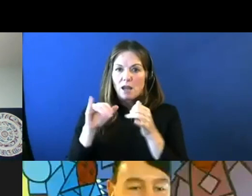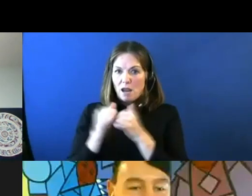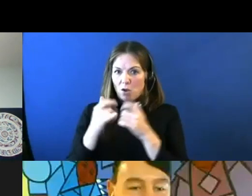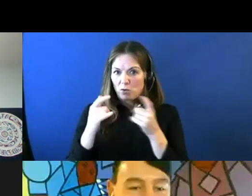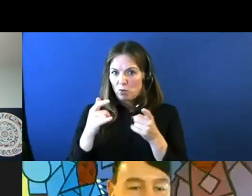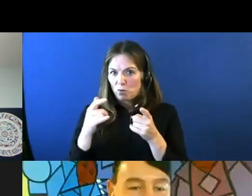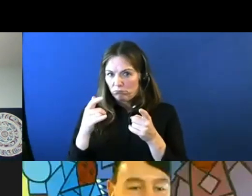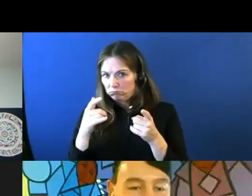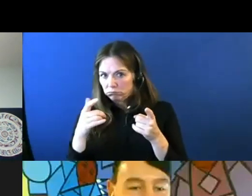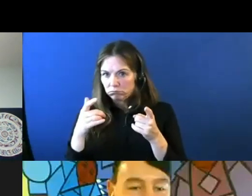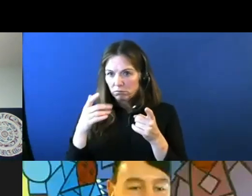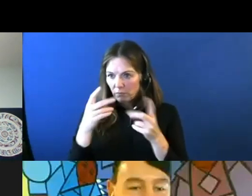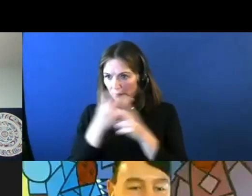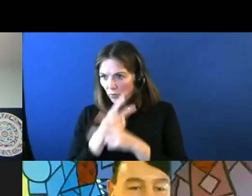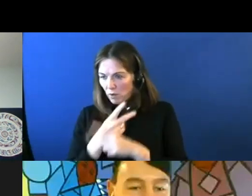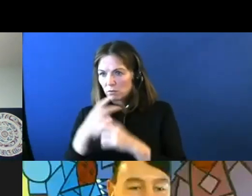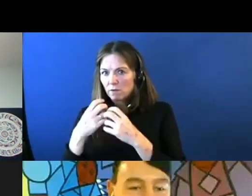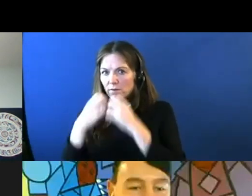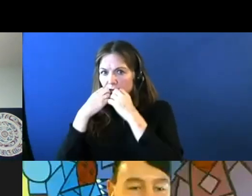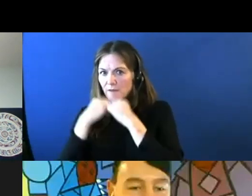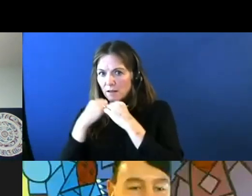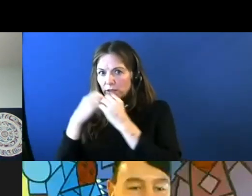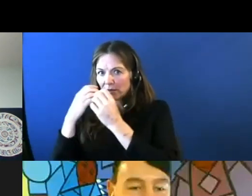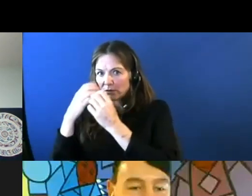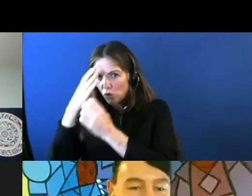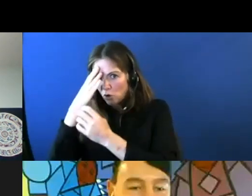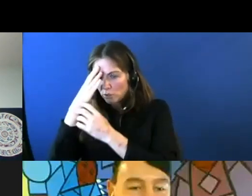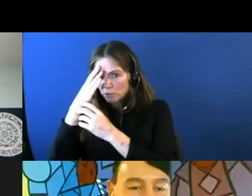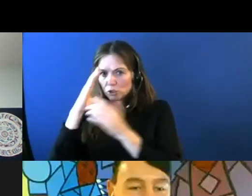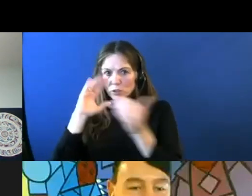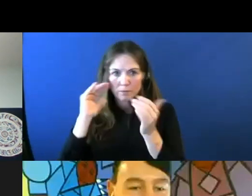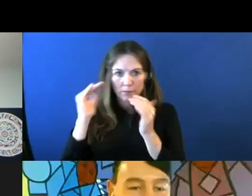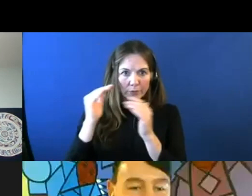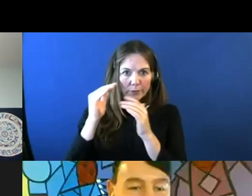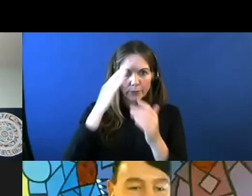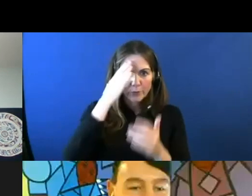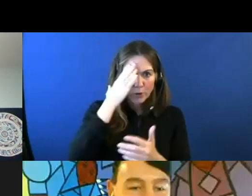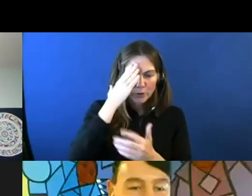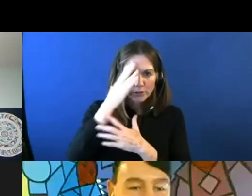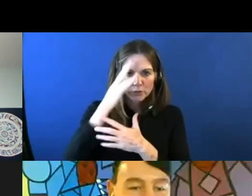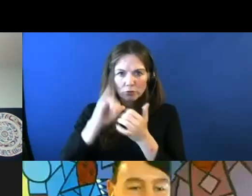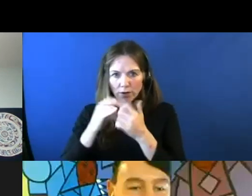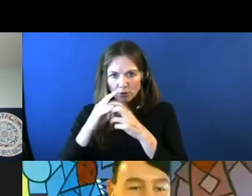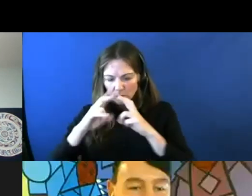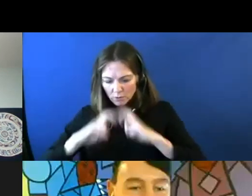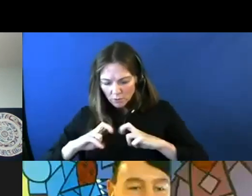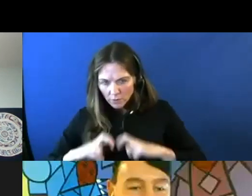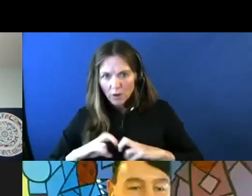valid knowledge in the Western academic system. And everyone was in the process of sort of reconciling